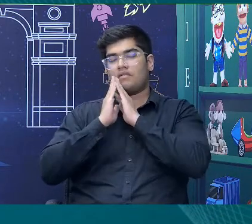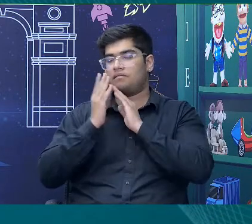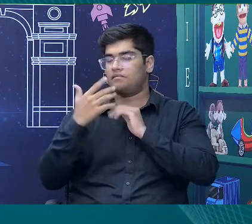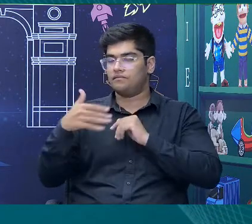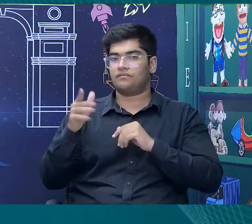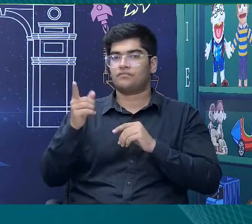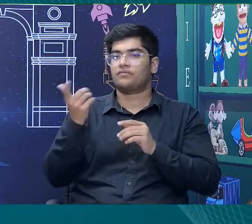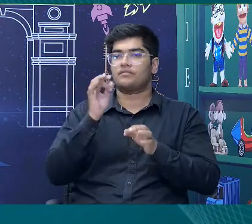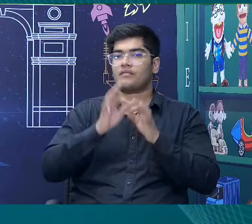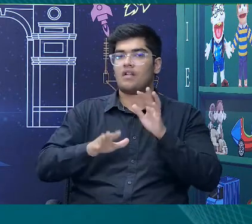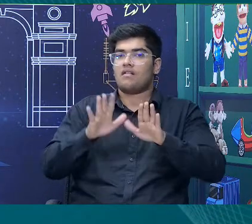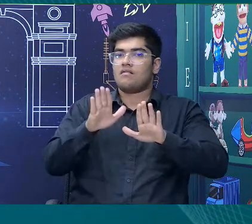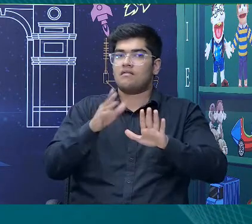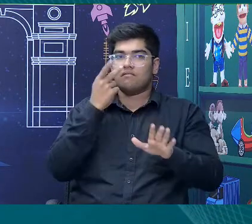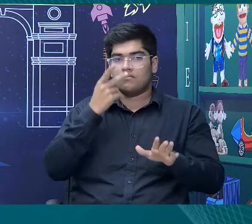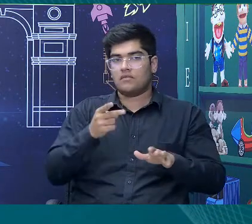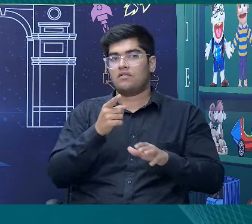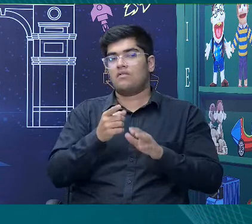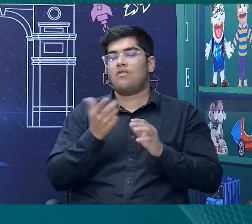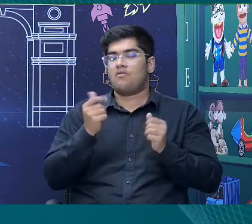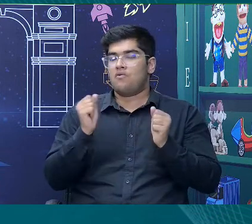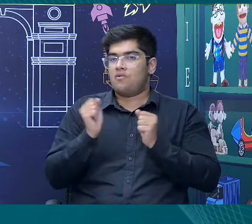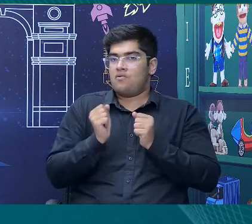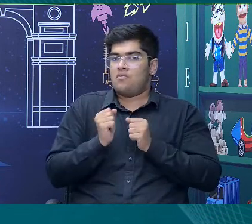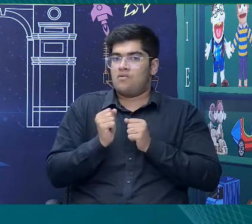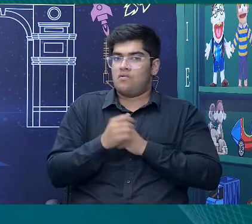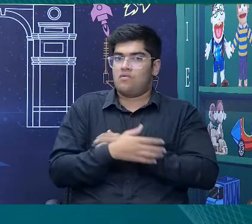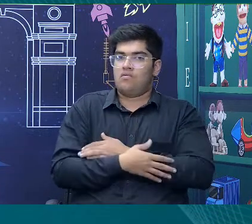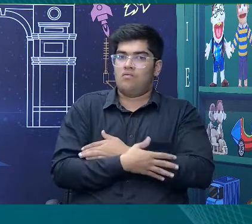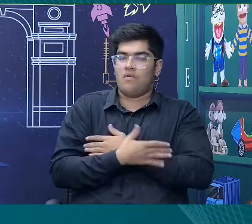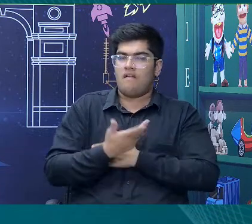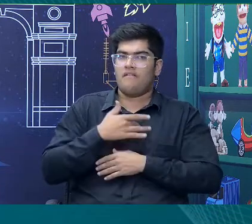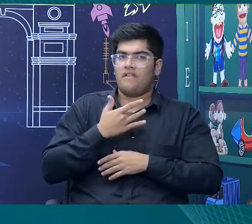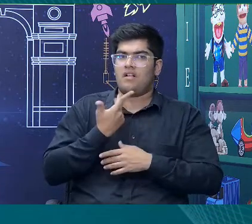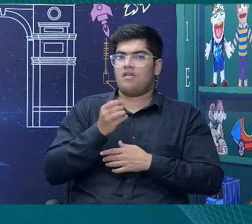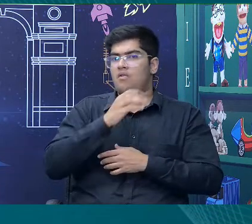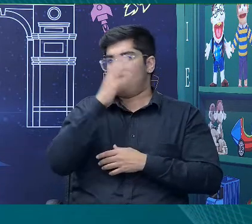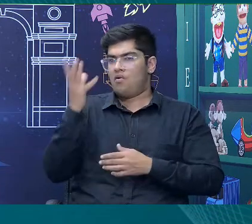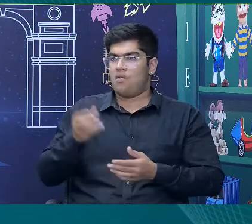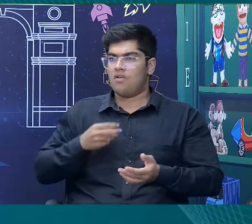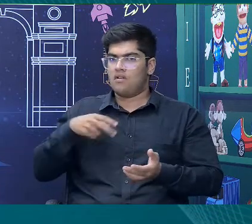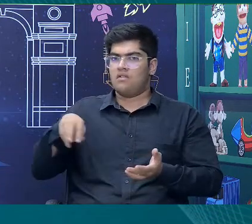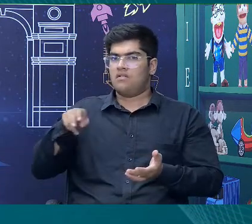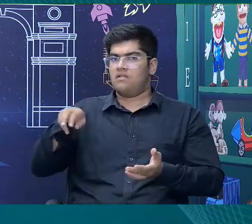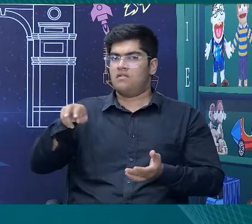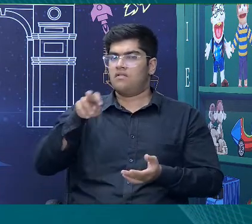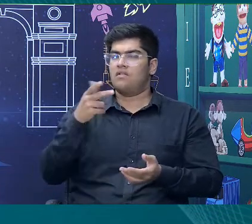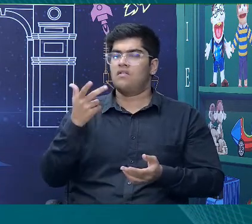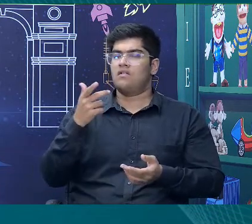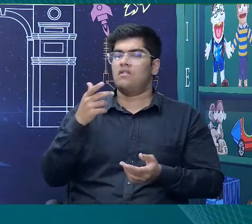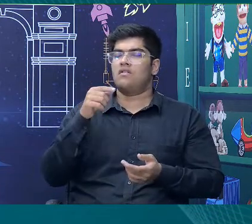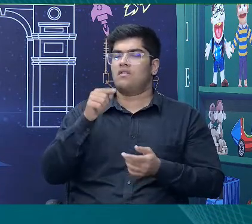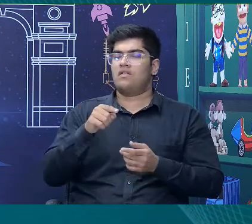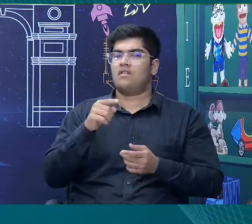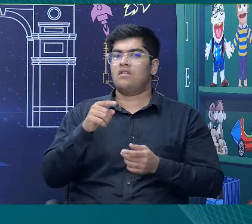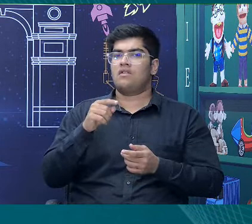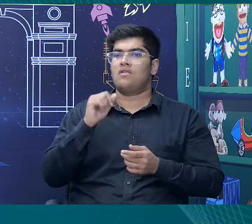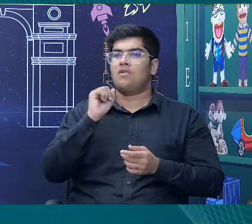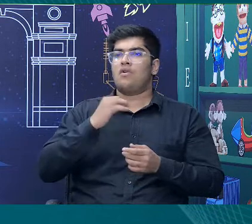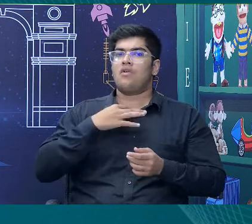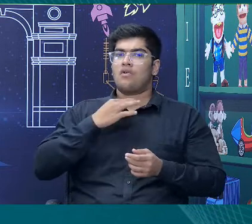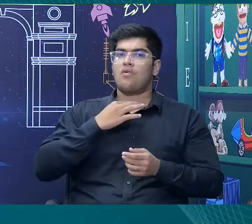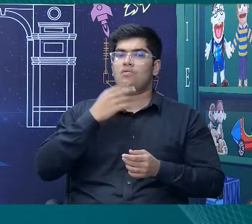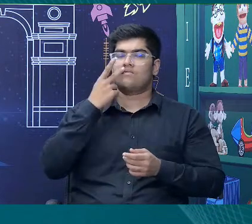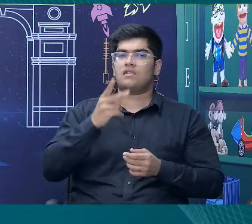front of the fireplace. Okay. He's so cold and wet from his sojourn in the woods that his clothes have steam coming out of